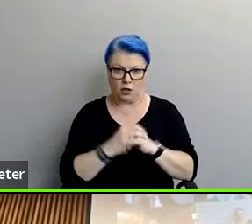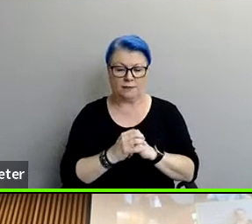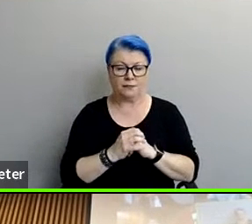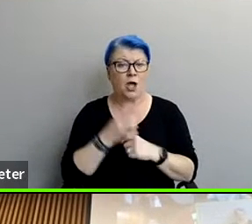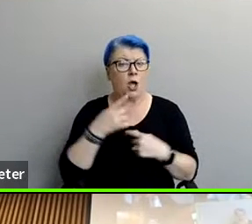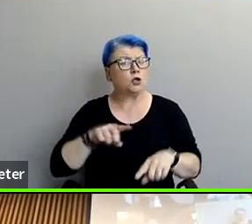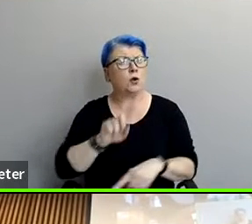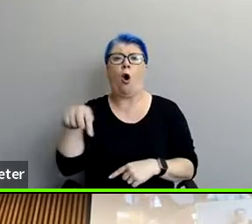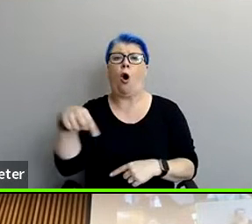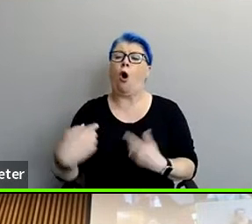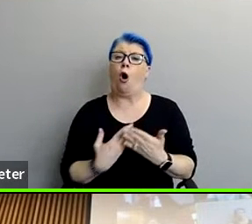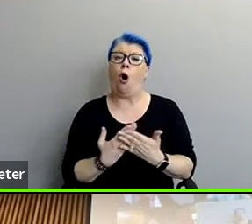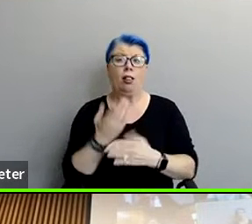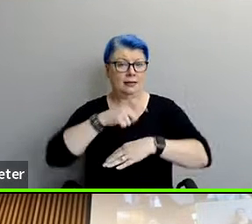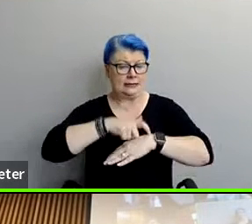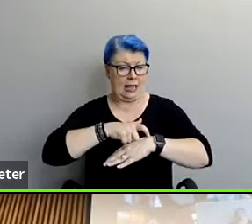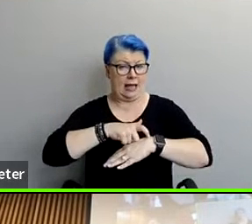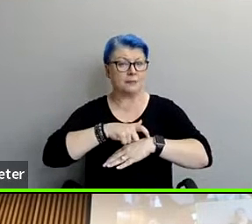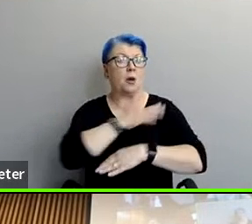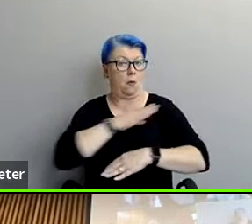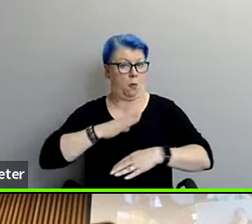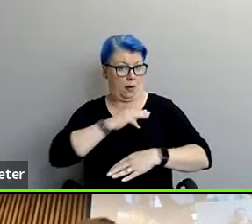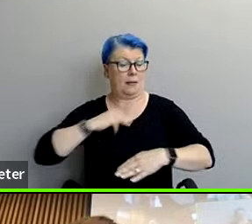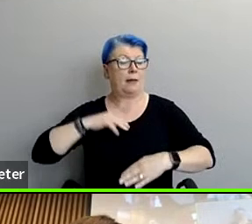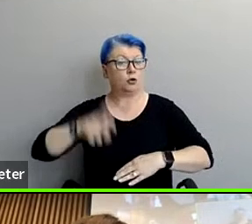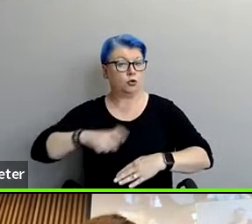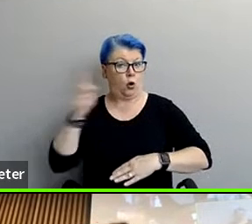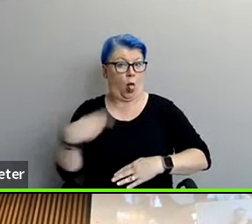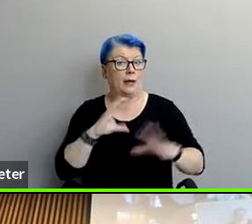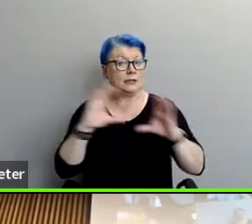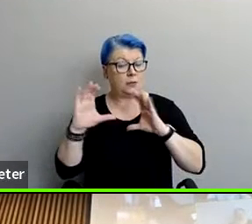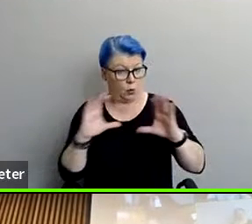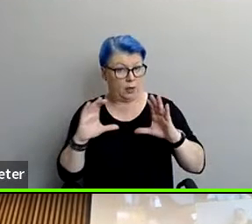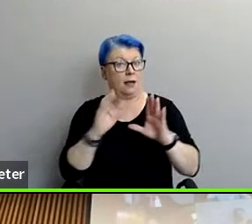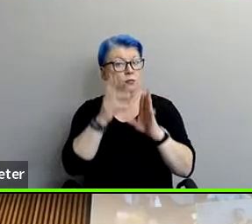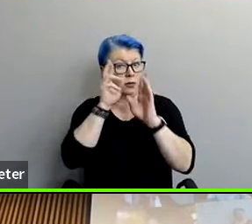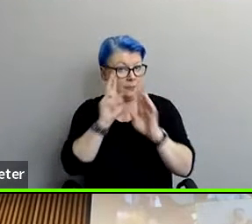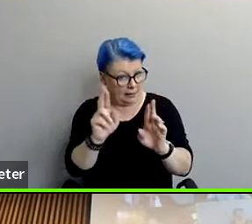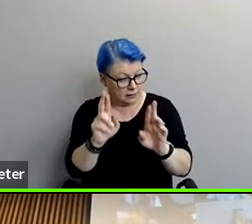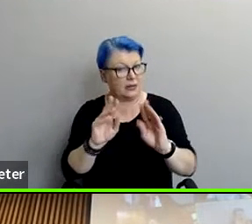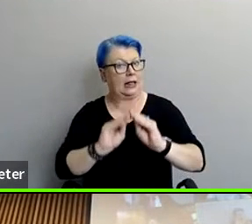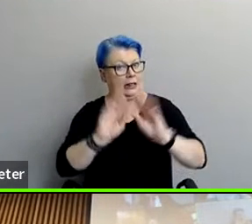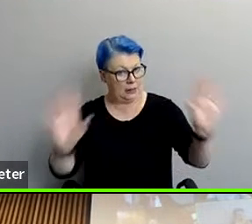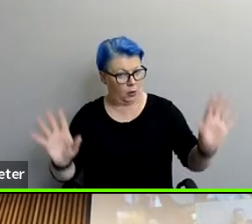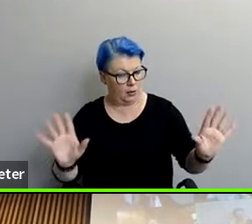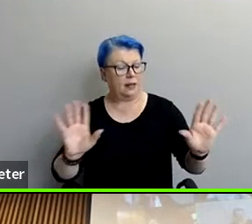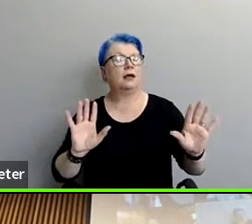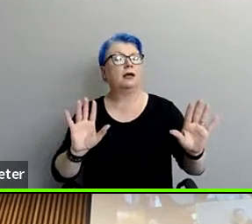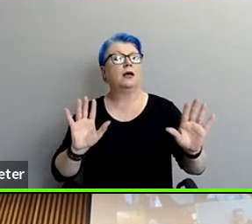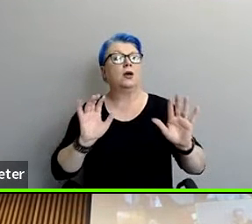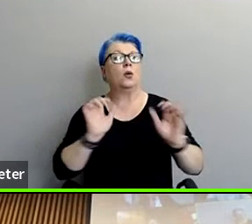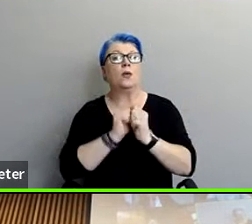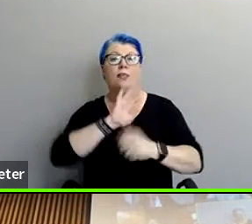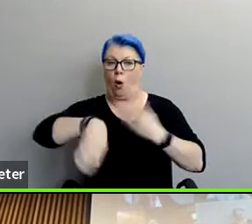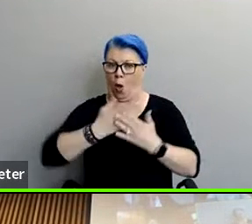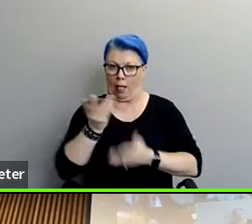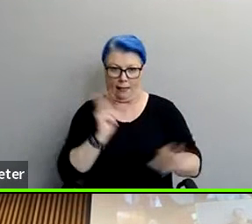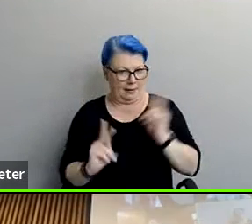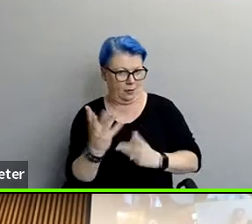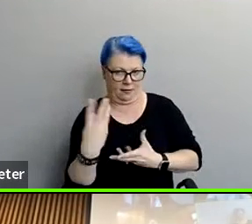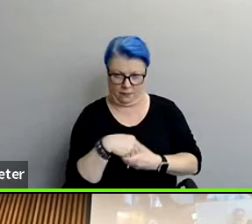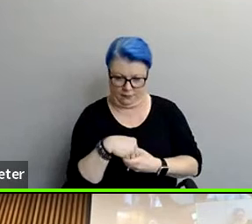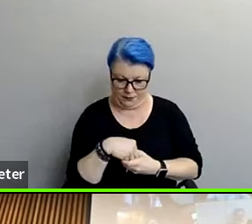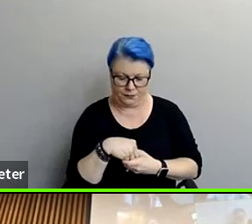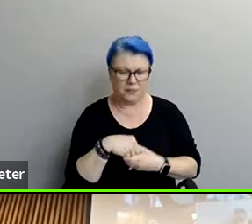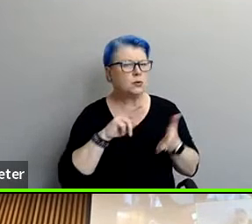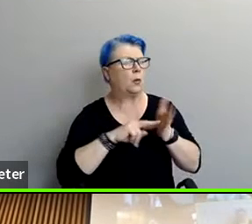members should communicate professionally and respectfully with each other, district administration, and our entire school community. What does